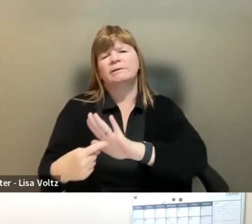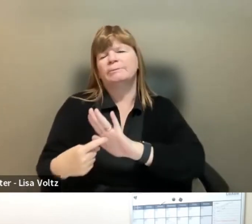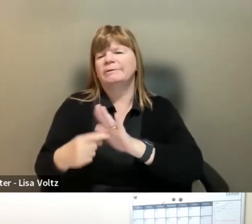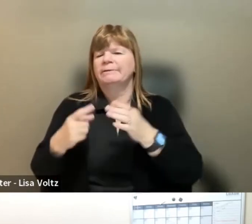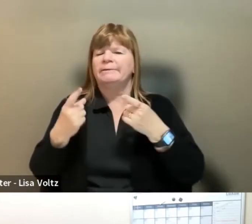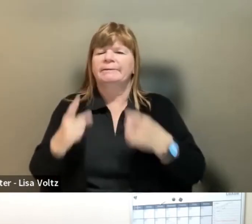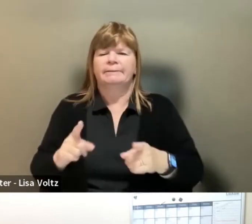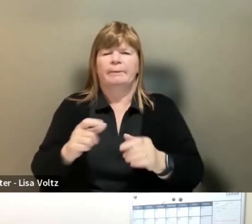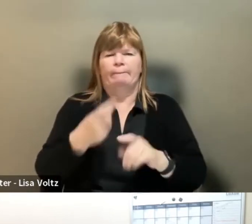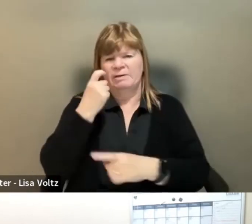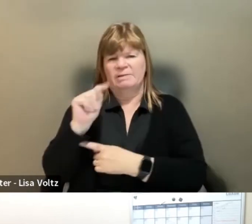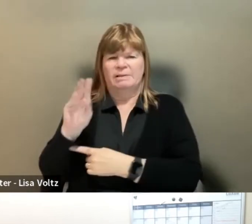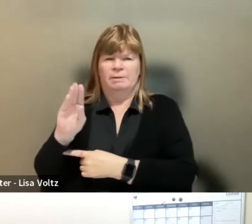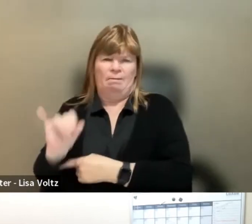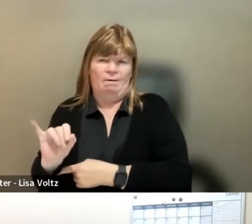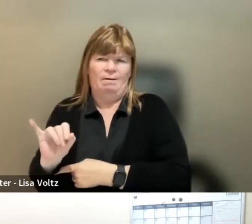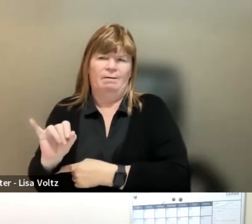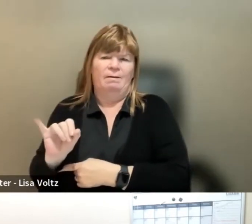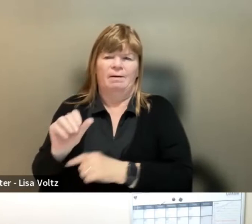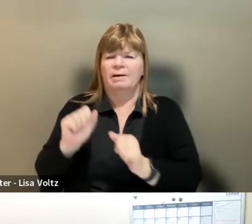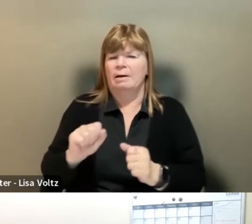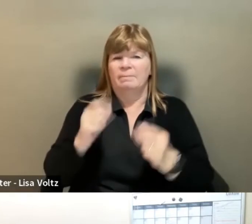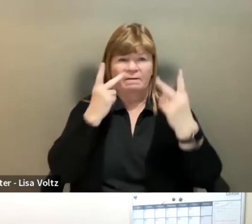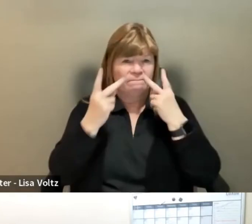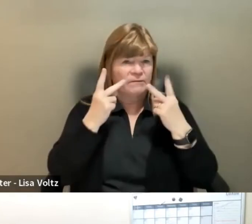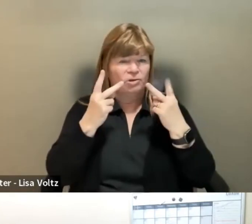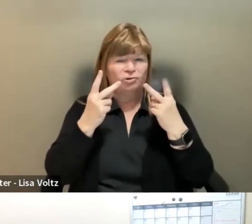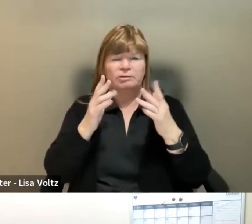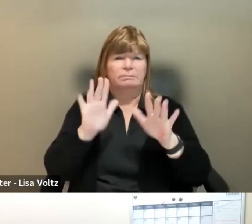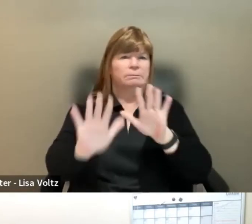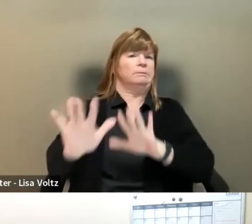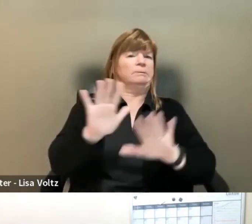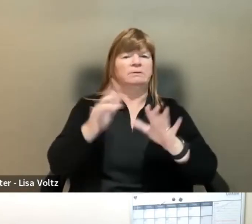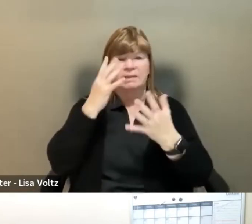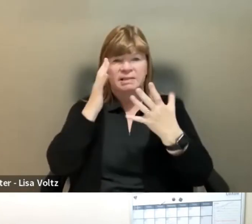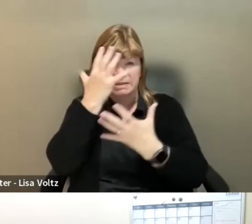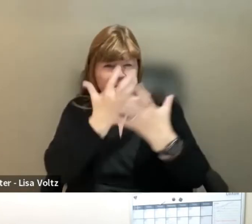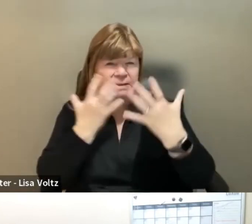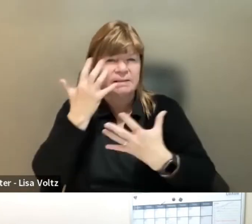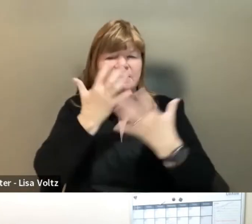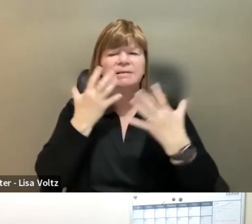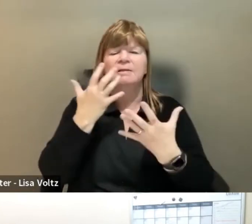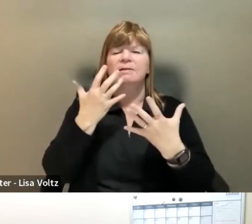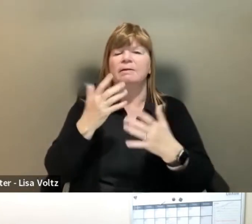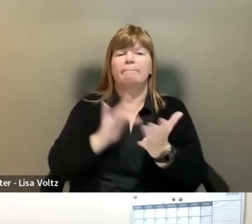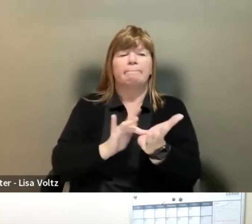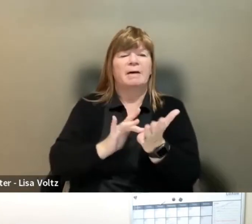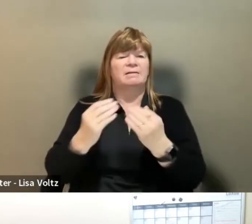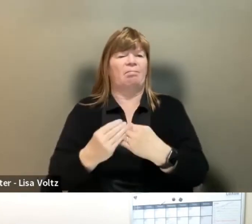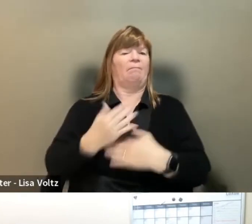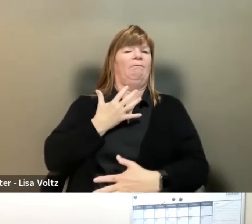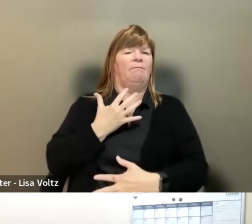of a TBI. And they can be vision difficulties, dizziness, effects of